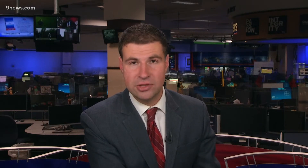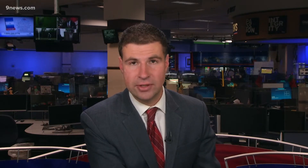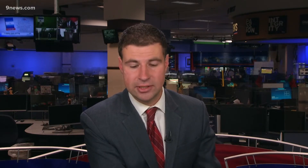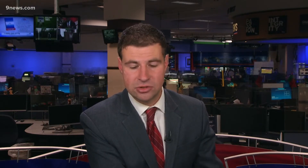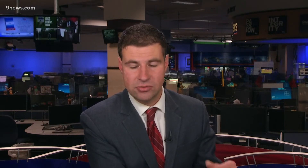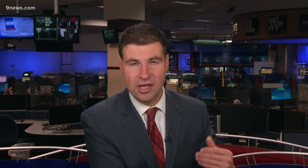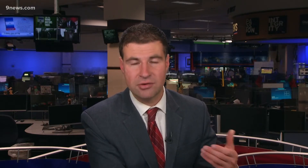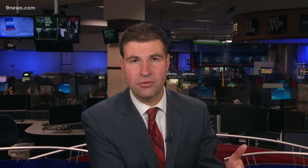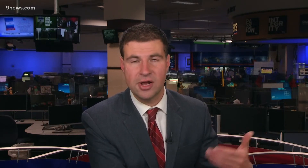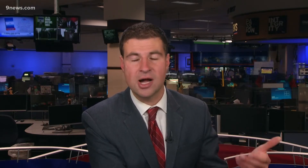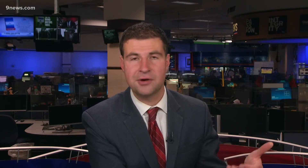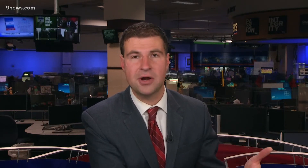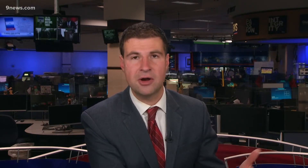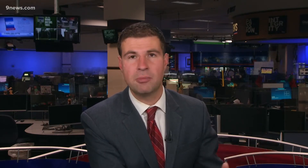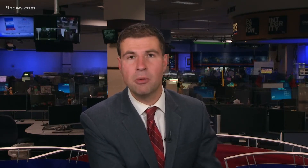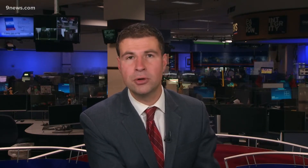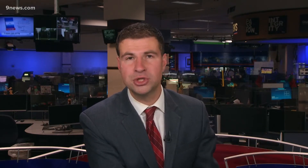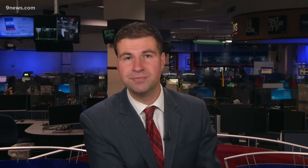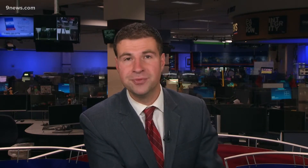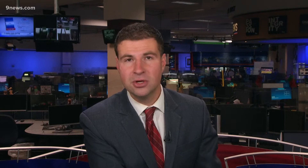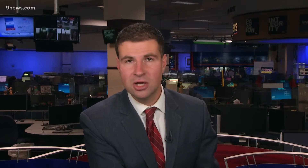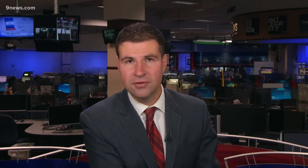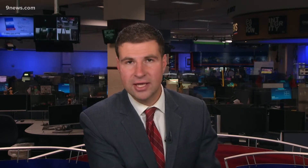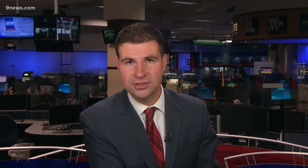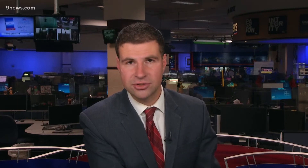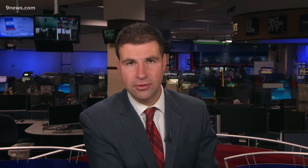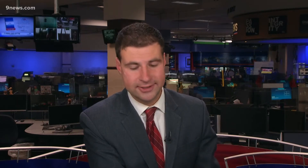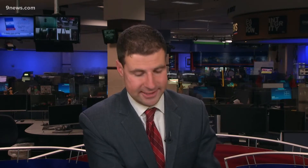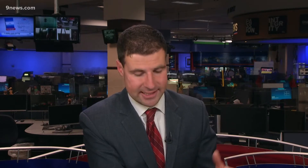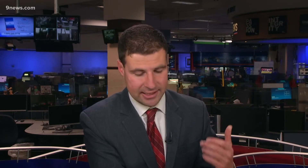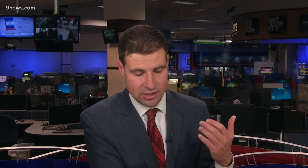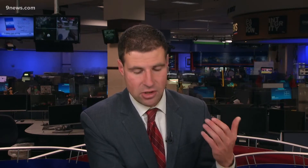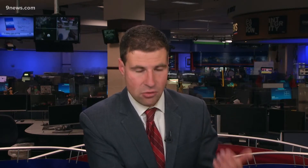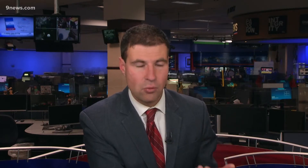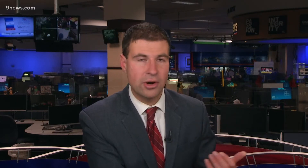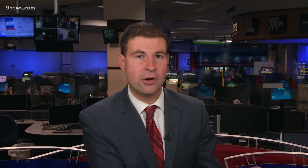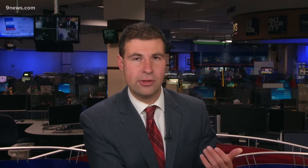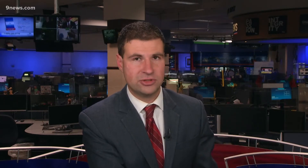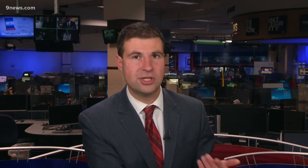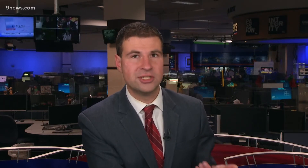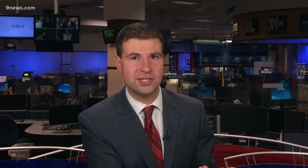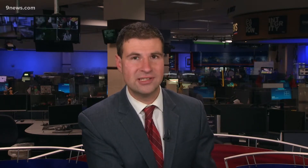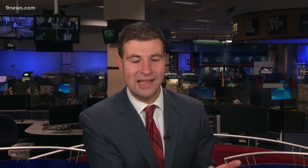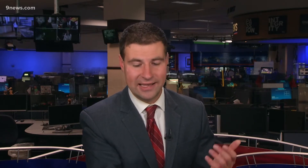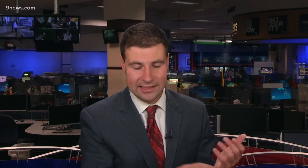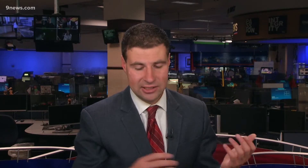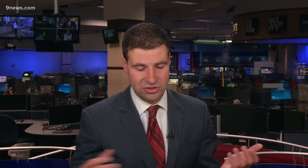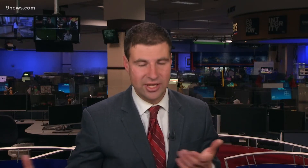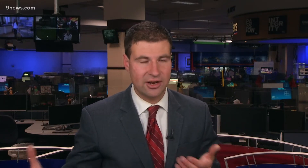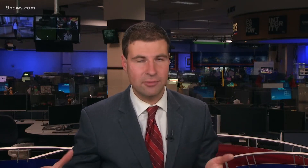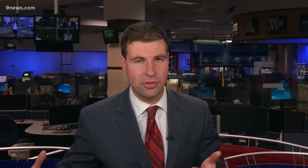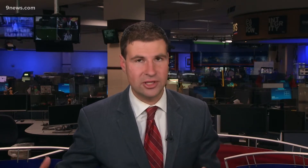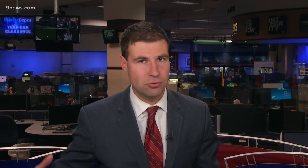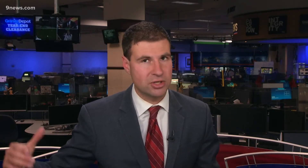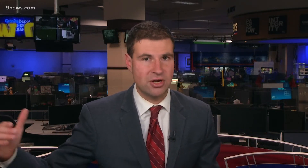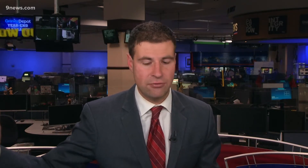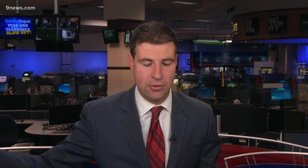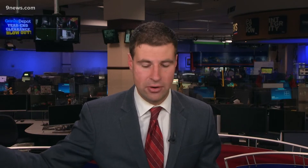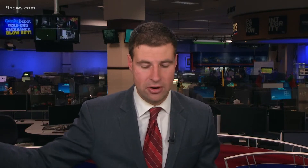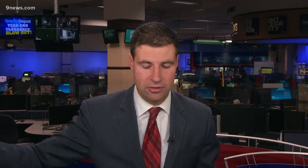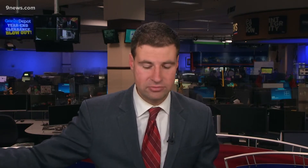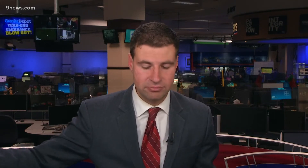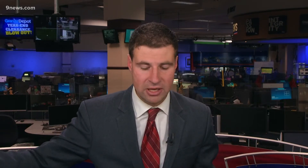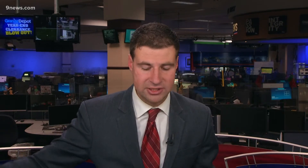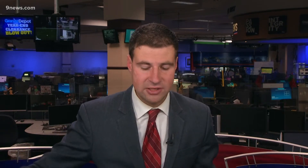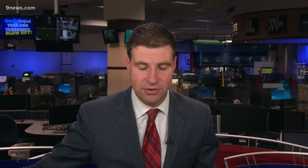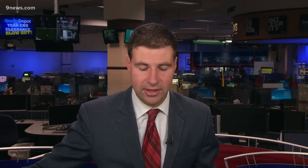variant continuing to account for a higher and higher proportion of cases across the state. What are those statistics like? So again, a couple of things to watch out